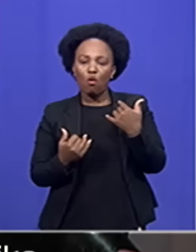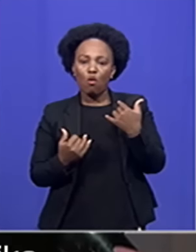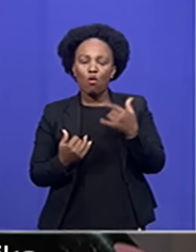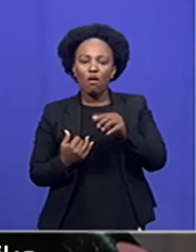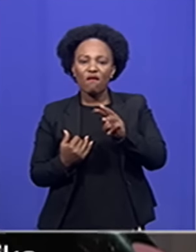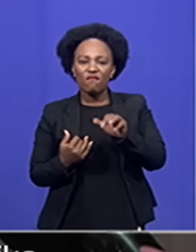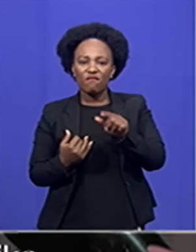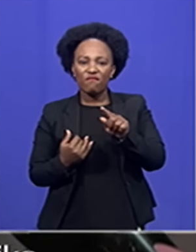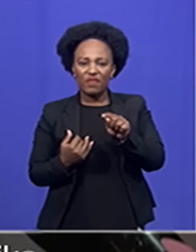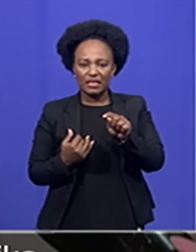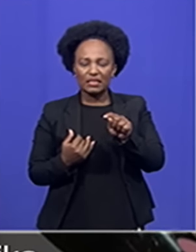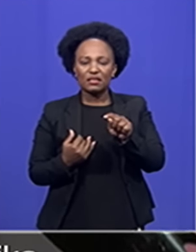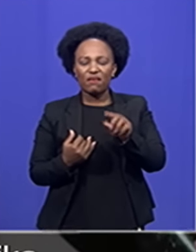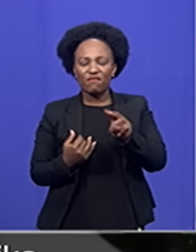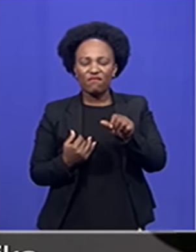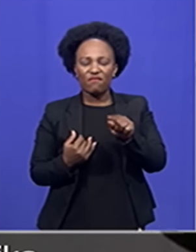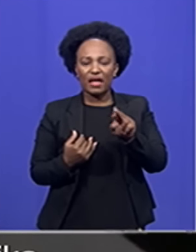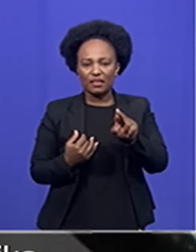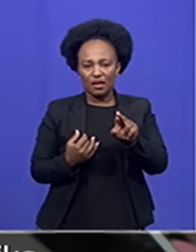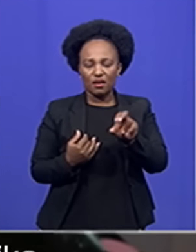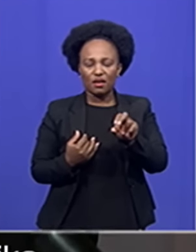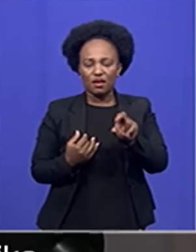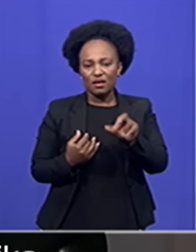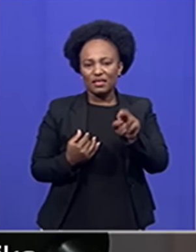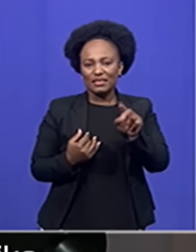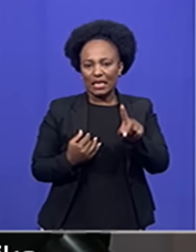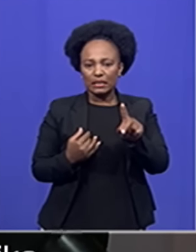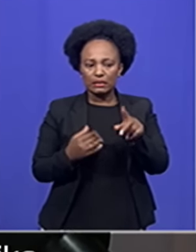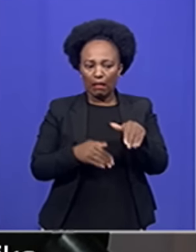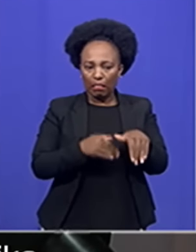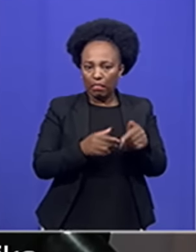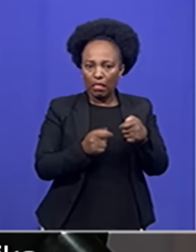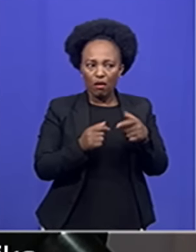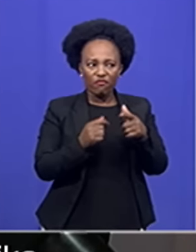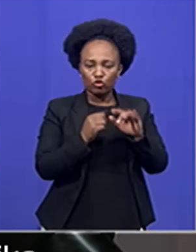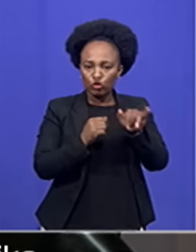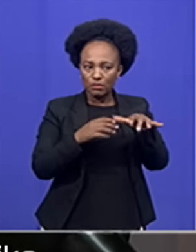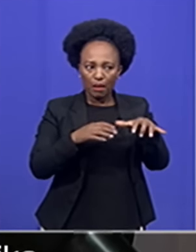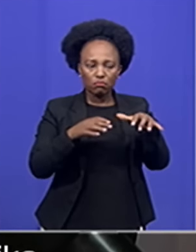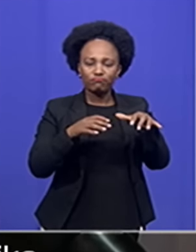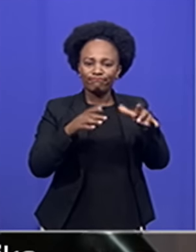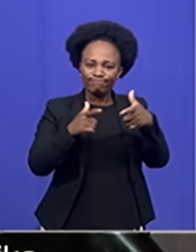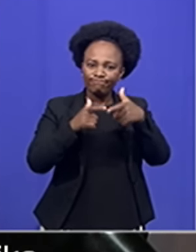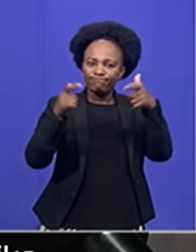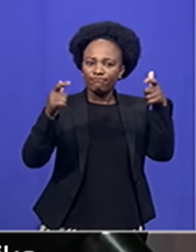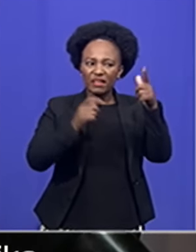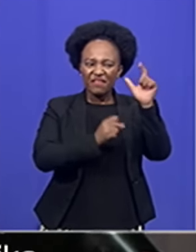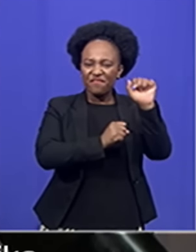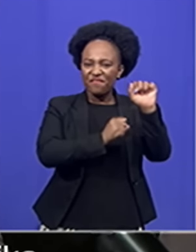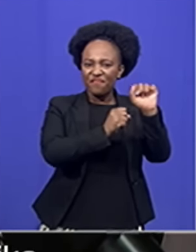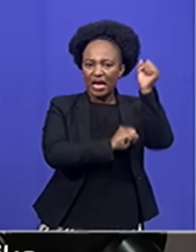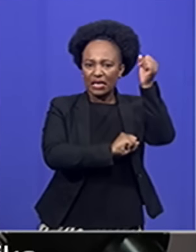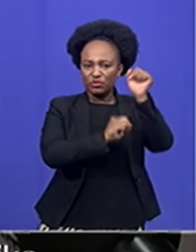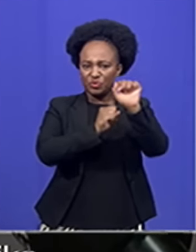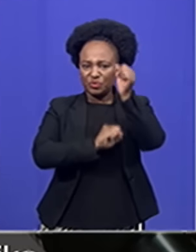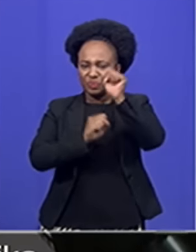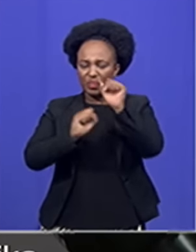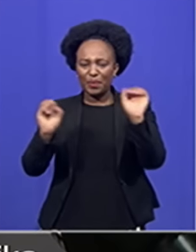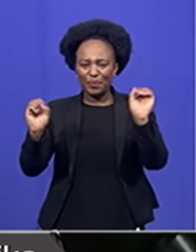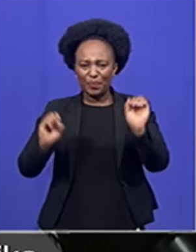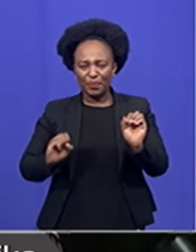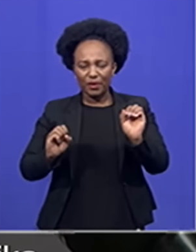godisitseng moshate wa Johannesburg mme ga go bona le sepe ntle le seo so ga bone di factory ga bone so continent